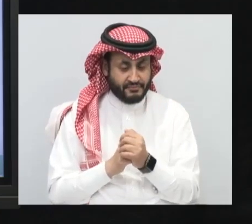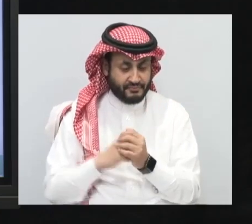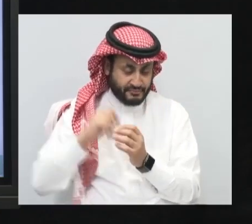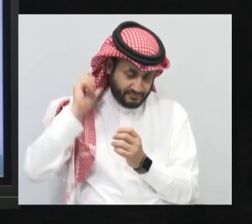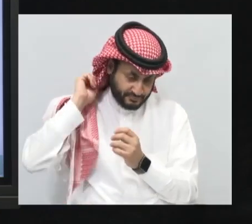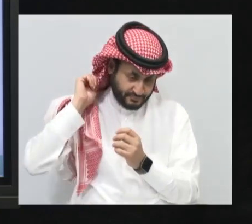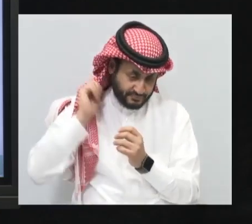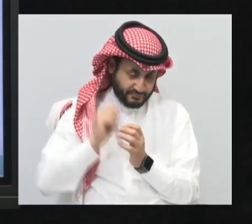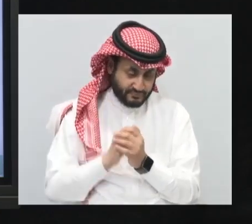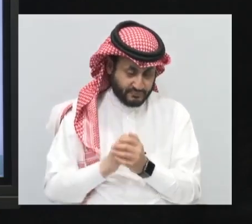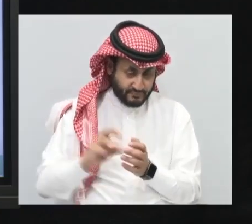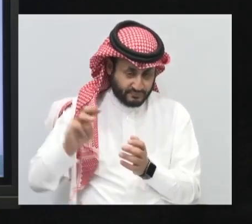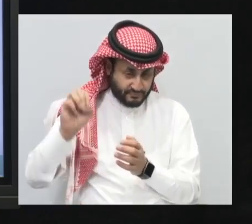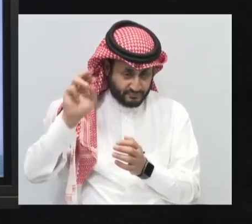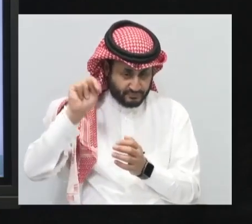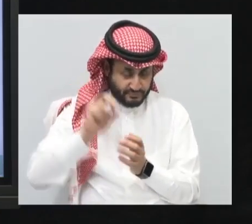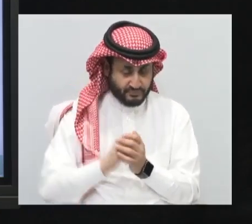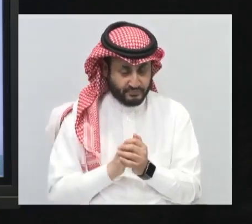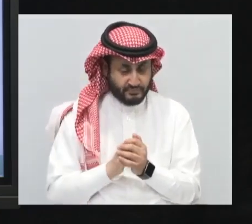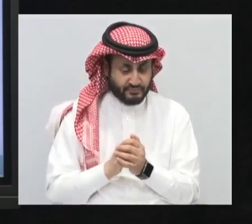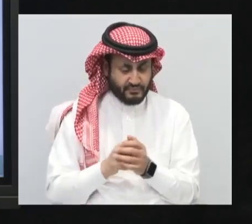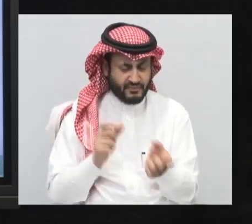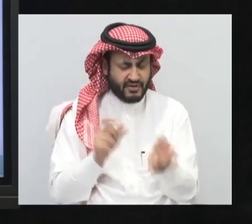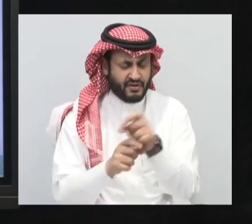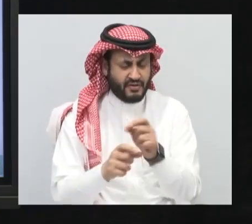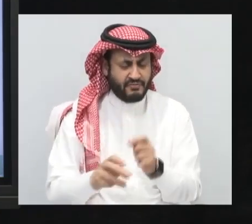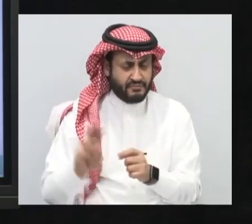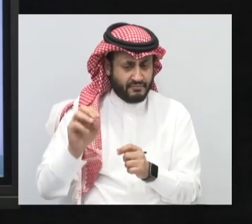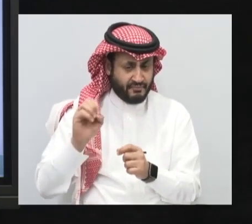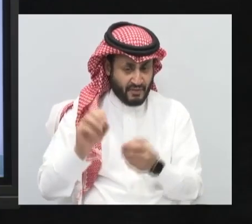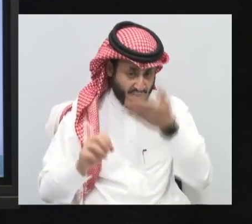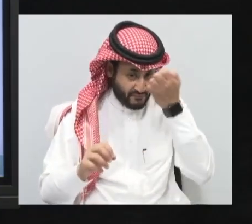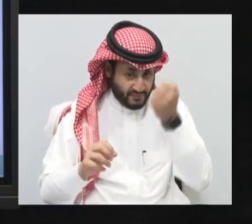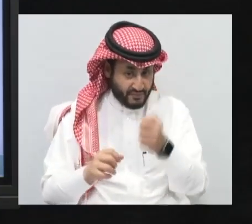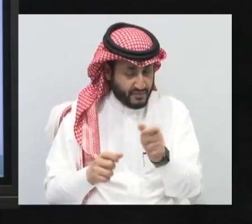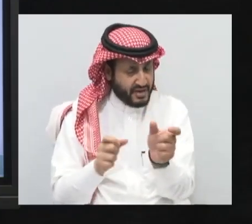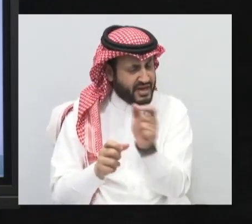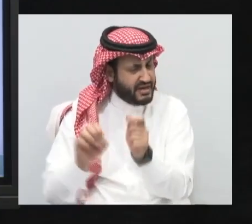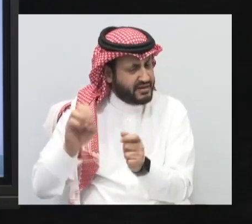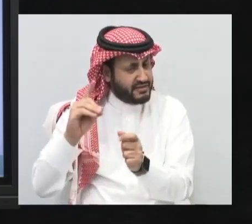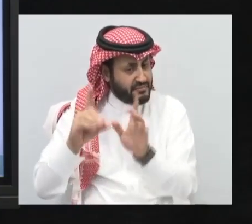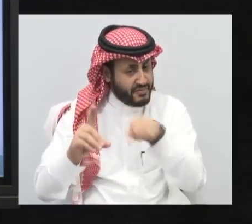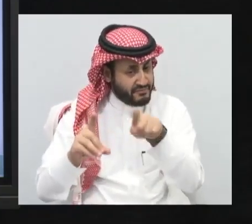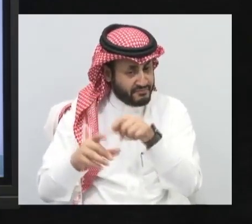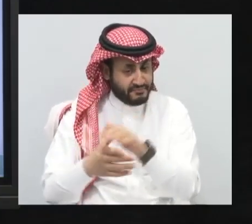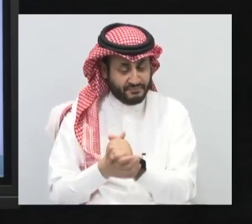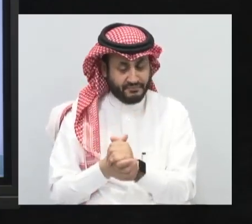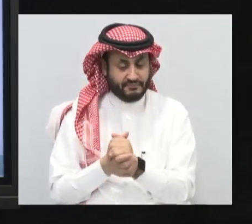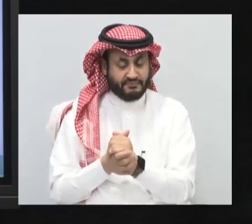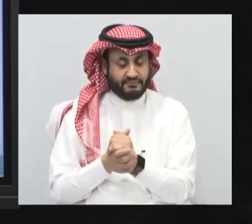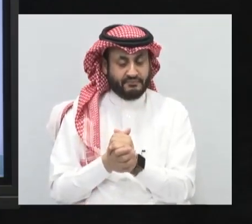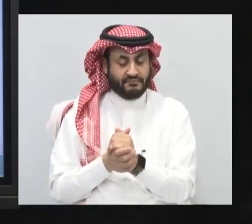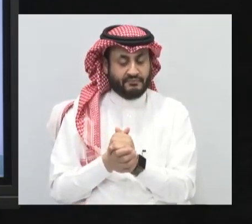the past, we can say we just change the form of the verb. We say he won the race. Talking about something happened